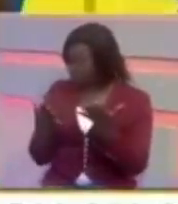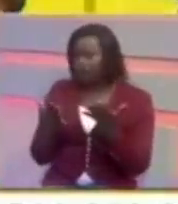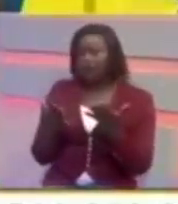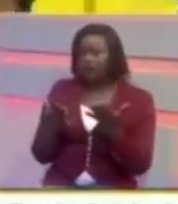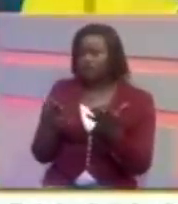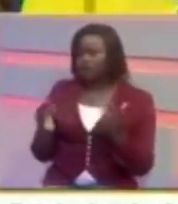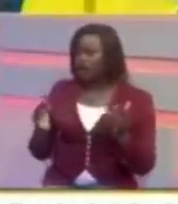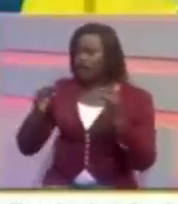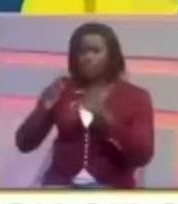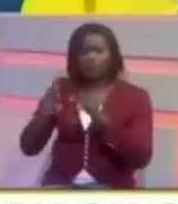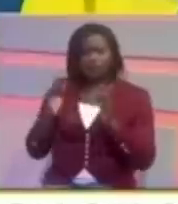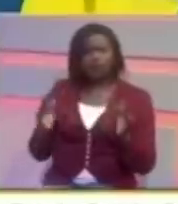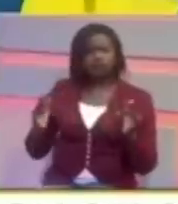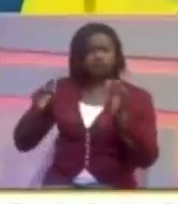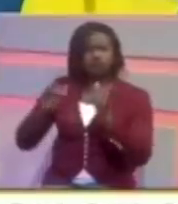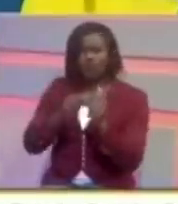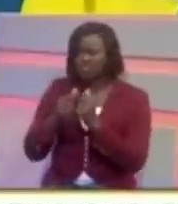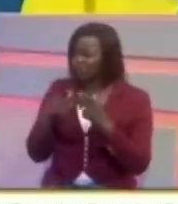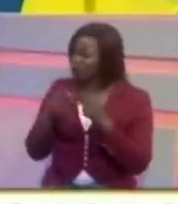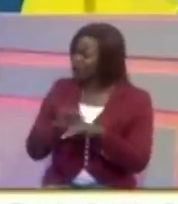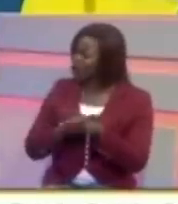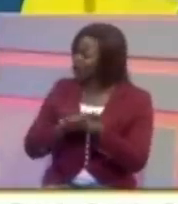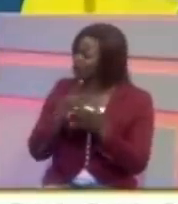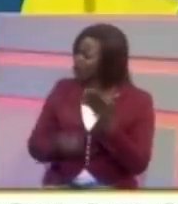Together, to get together.